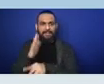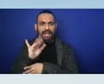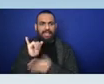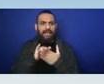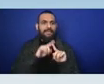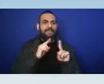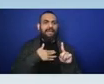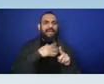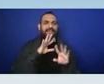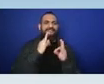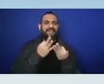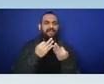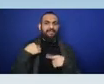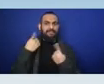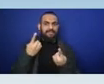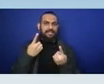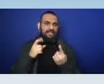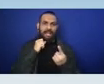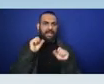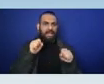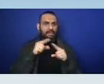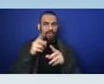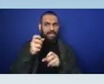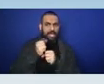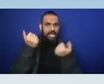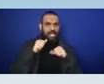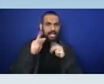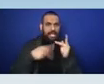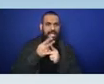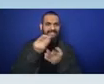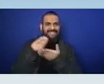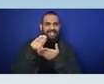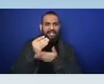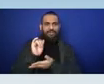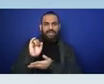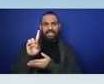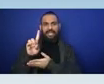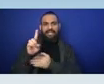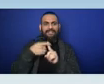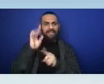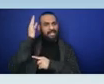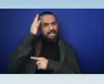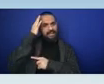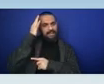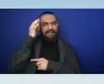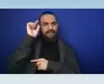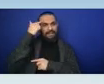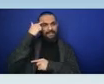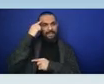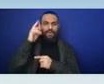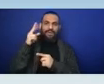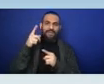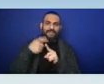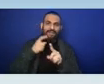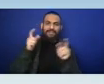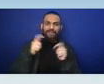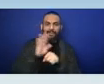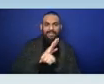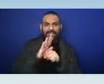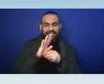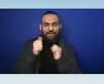like you've already answered one about the mask mandate, and that's going to continually go on, or you're saying that people should continually go on. My question was